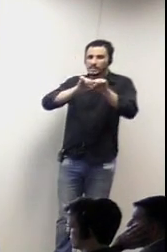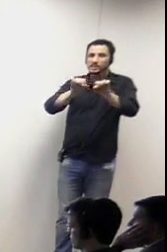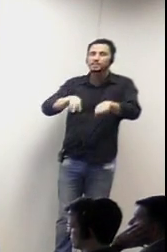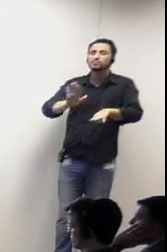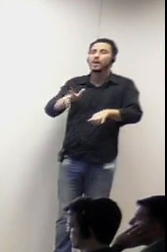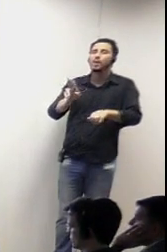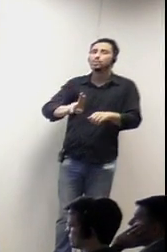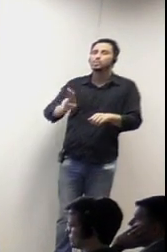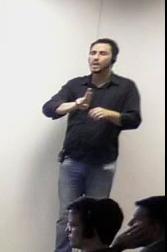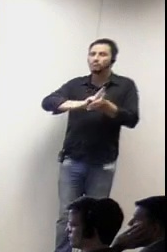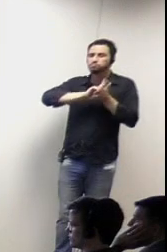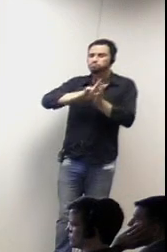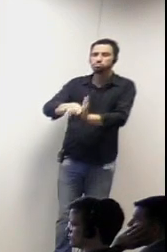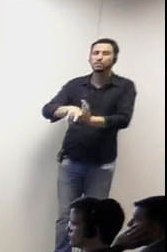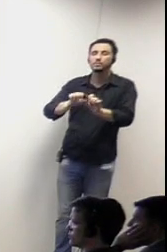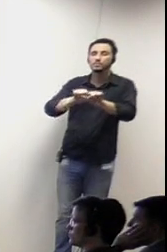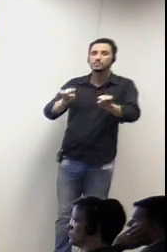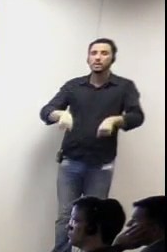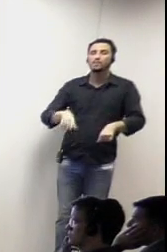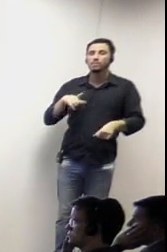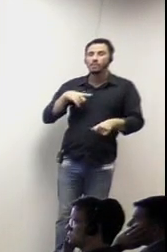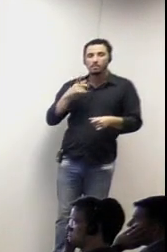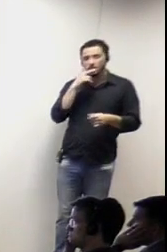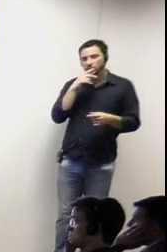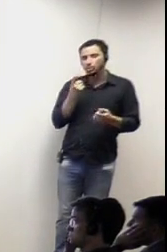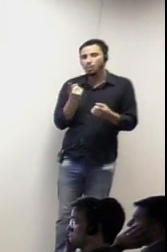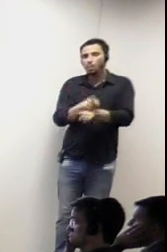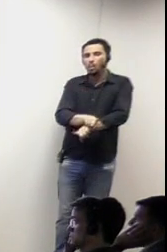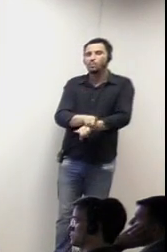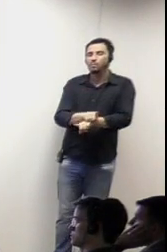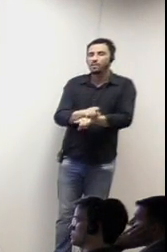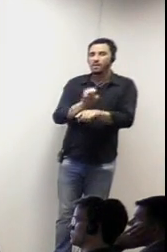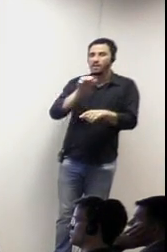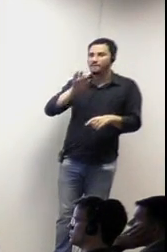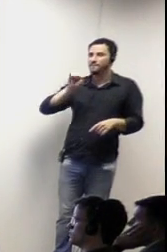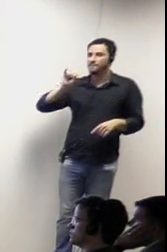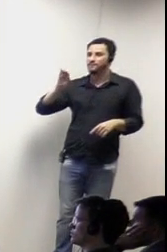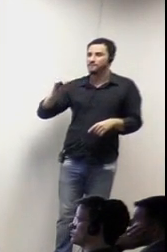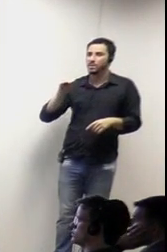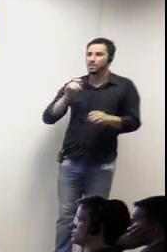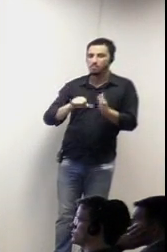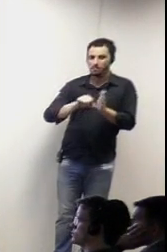counterintuitive effects we saw at the beginning. The first one is